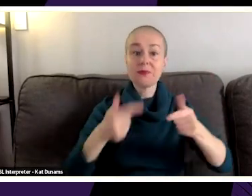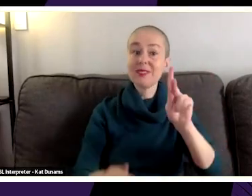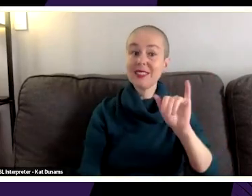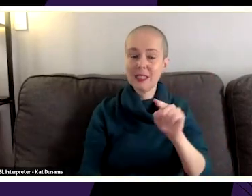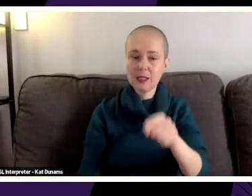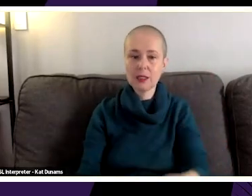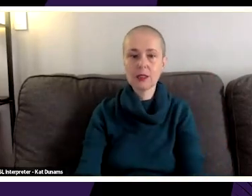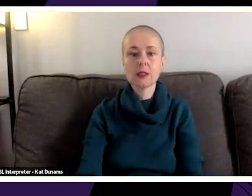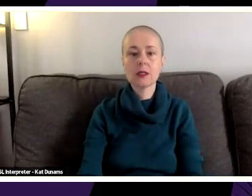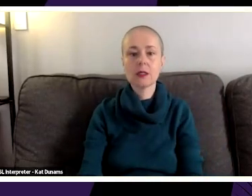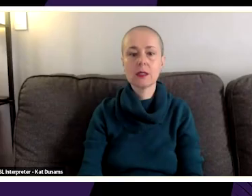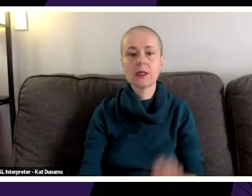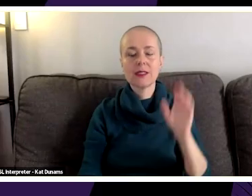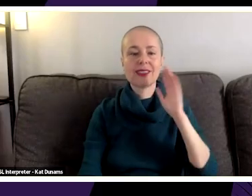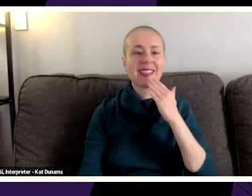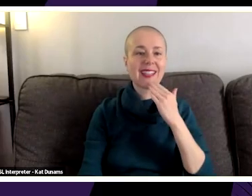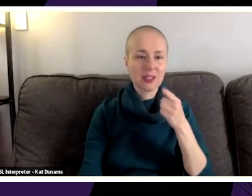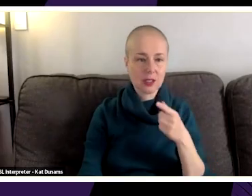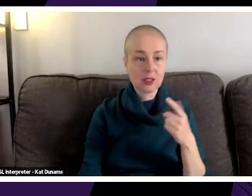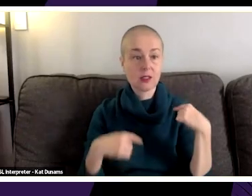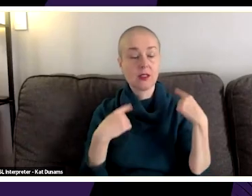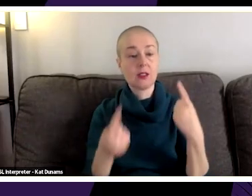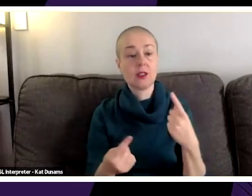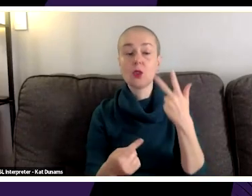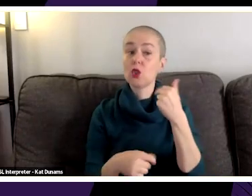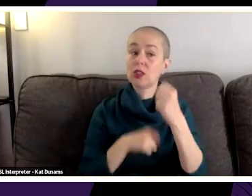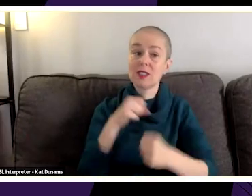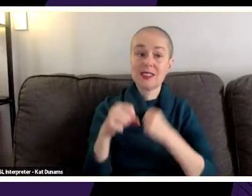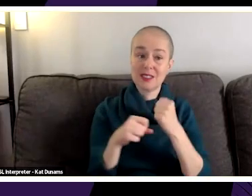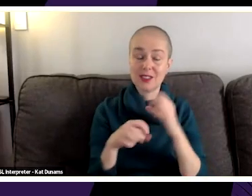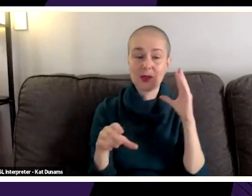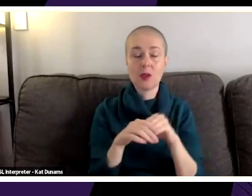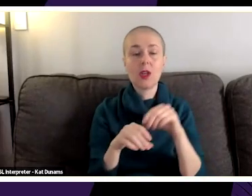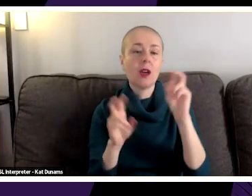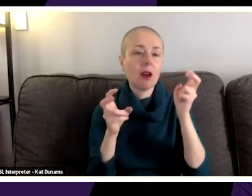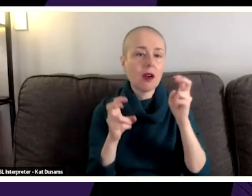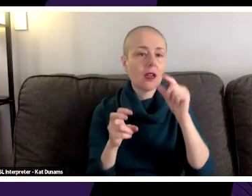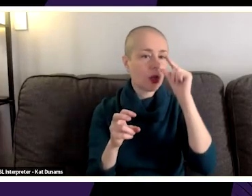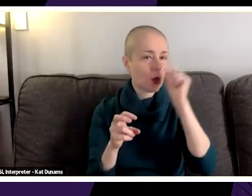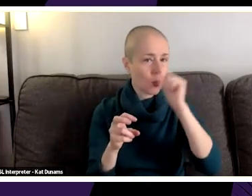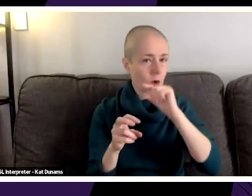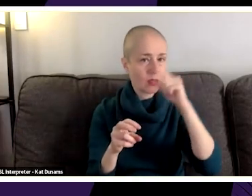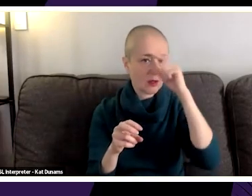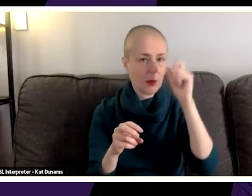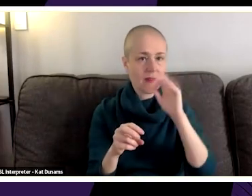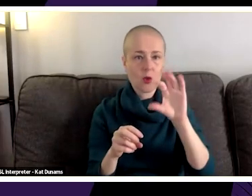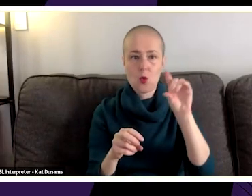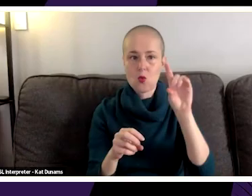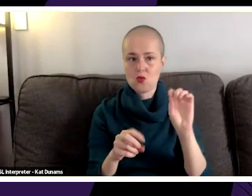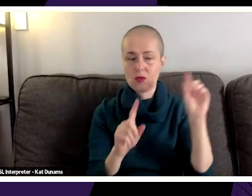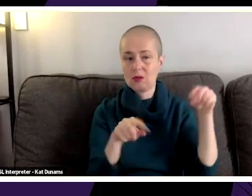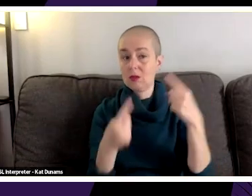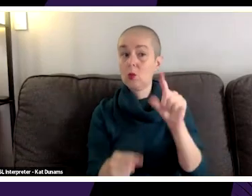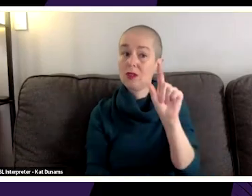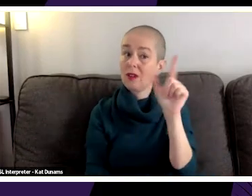Thanks. So this year has been our 13th year of participating in Google Summer of Code. Since 2011, over